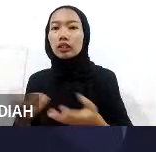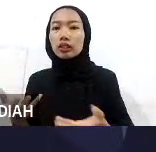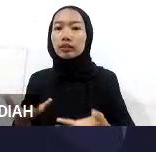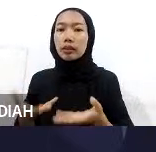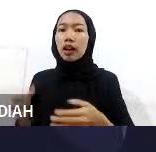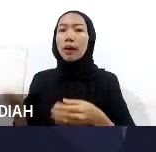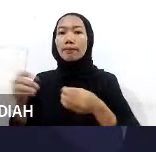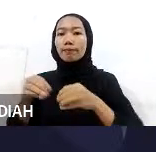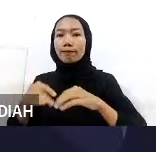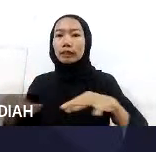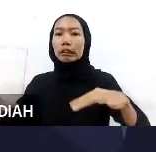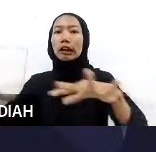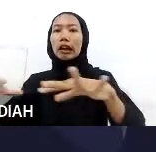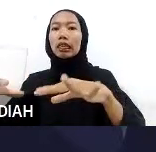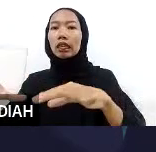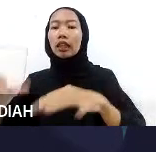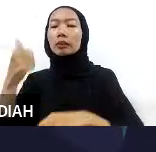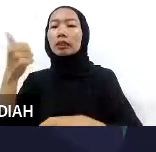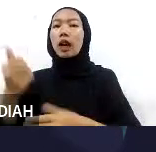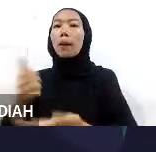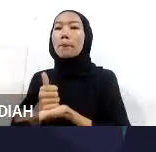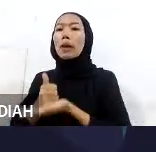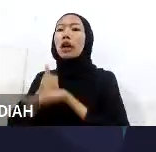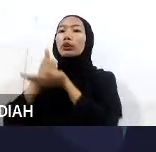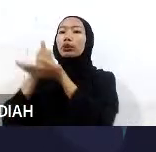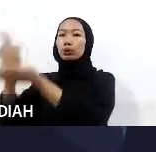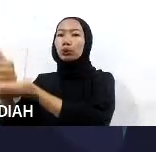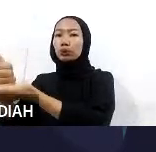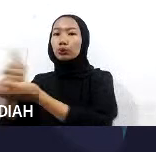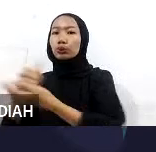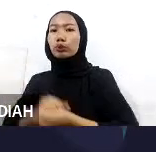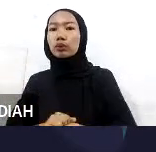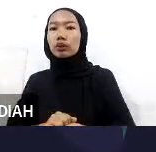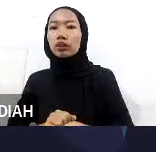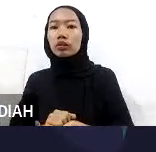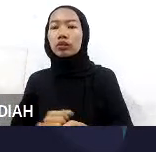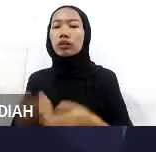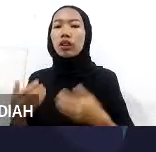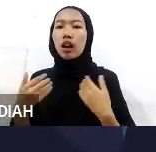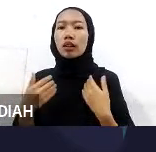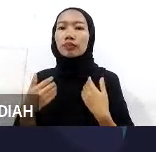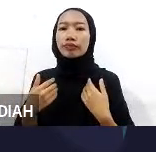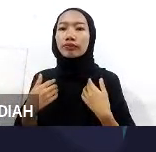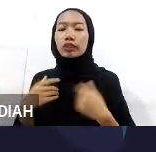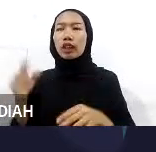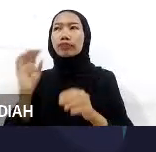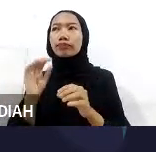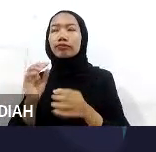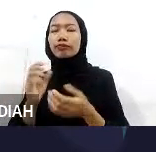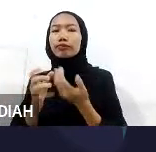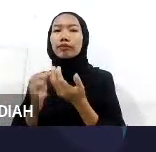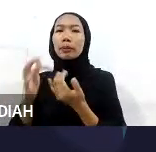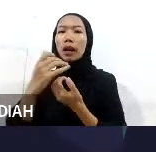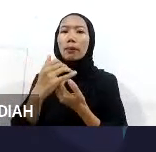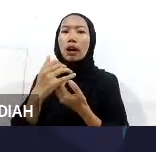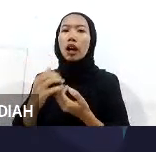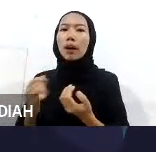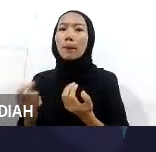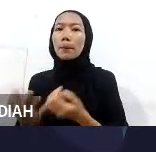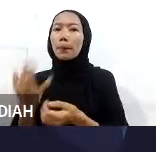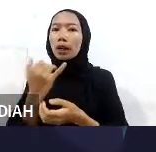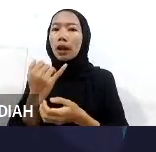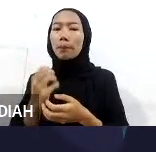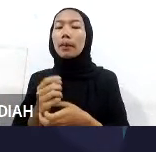there's so many questions about the NDIS. Questions that, you know, how do